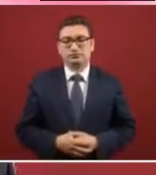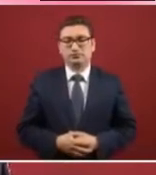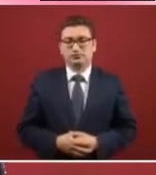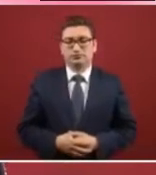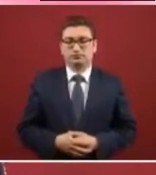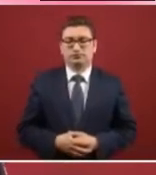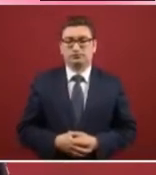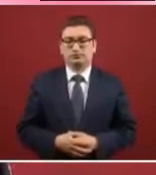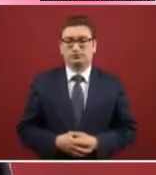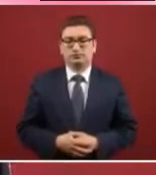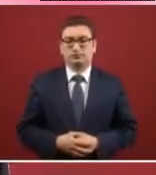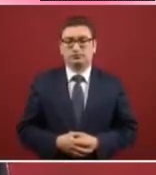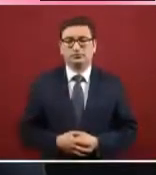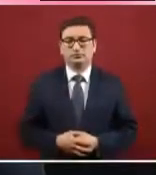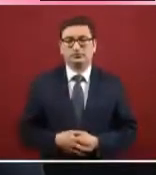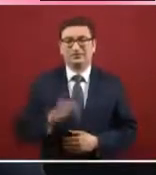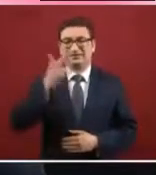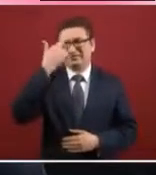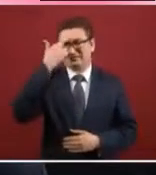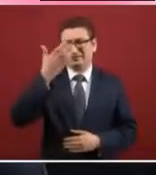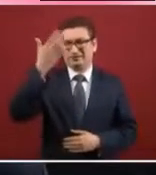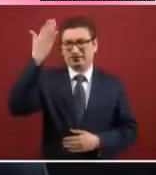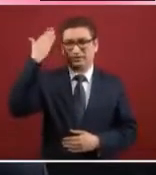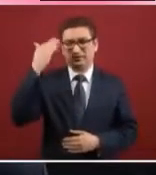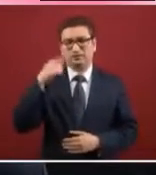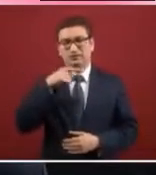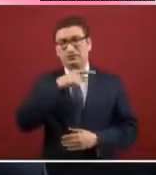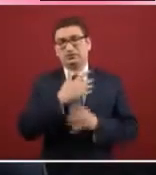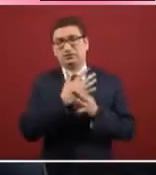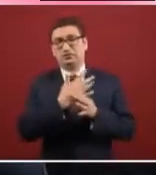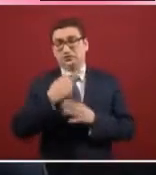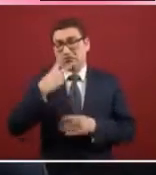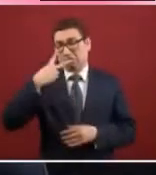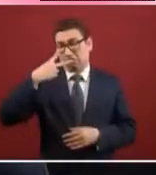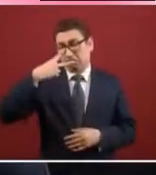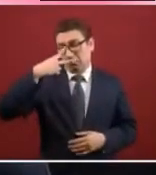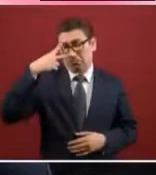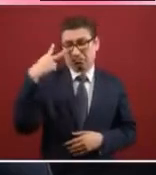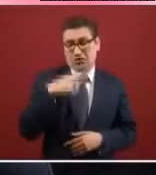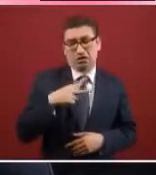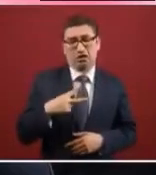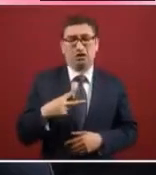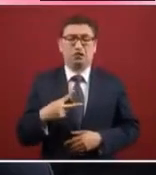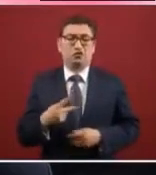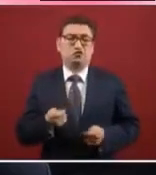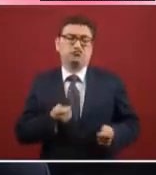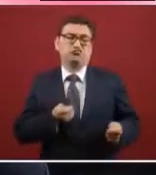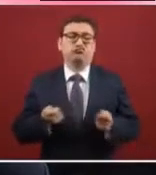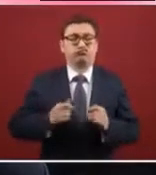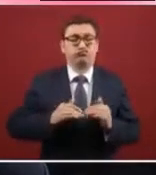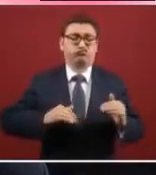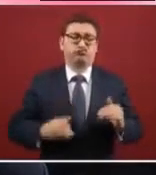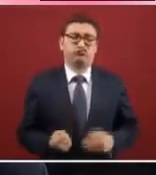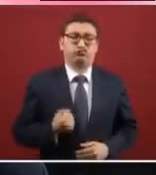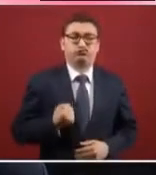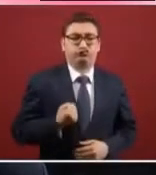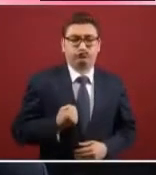que México era la dictadura perfecta. He said that Mexico was the perfect